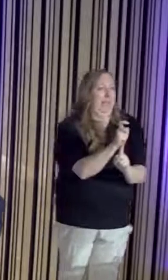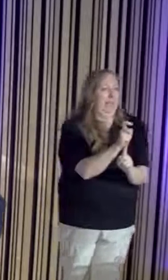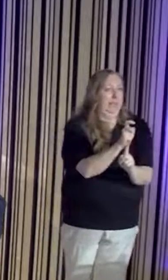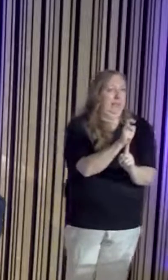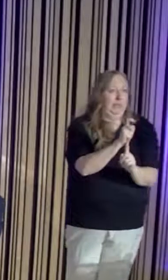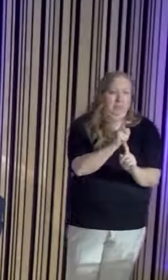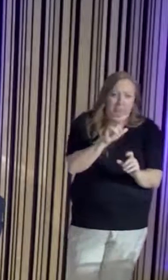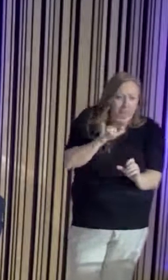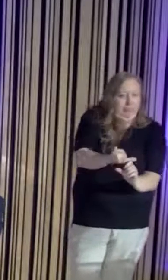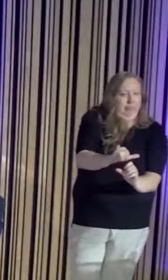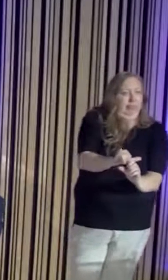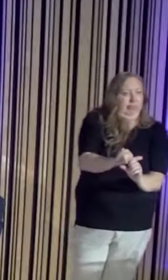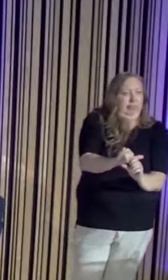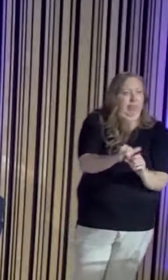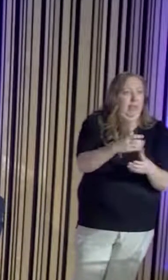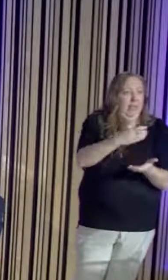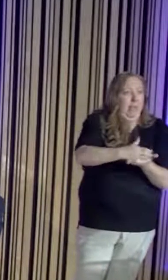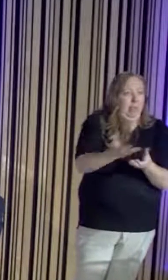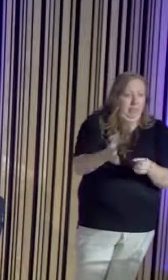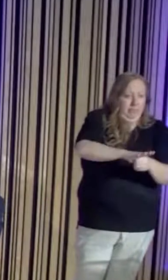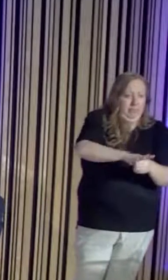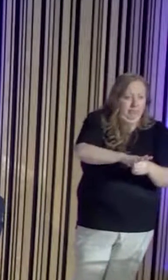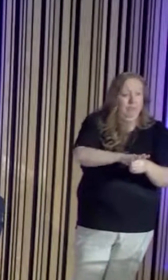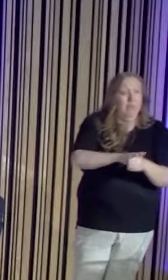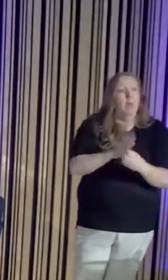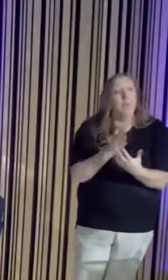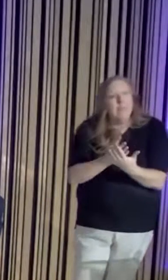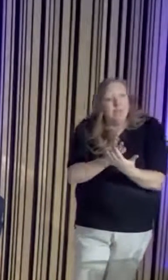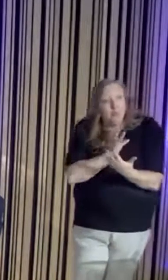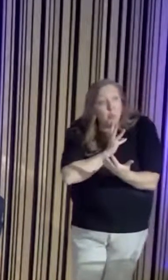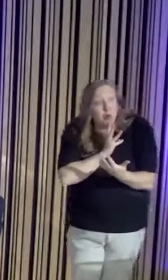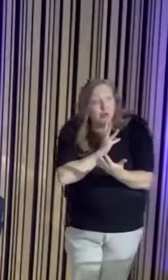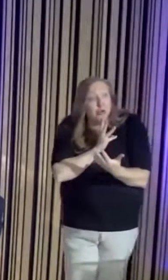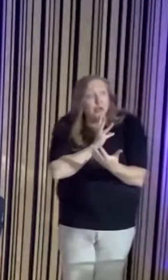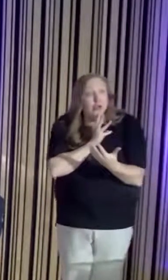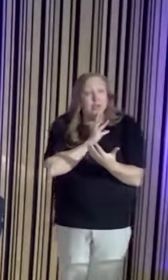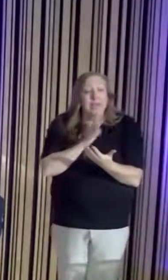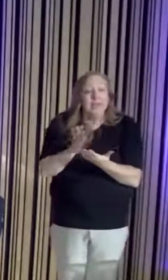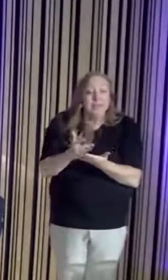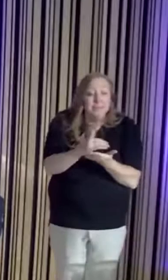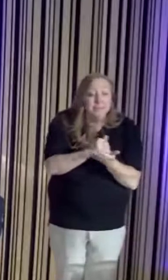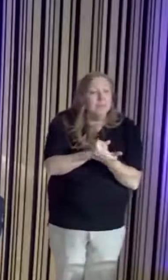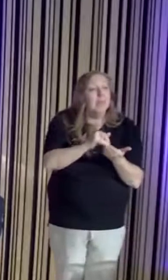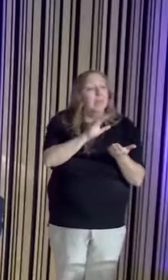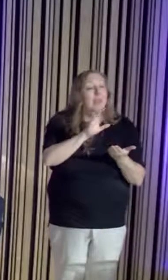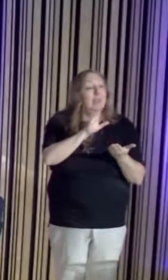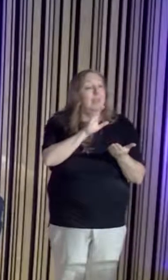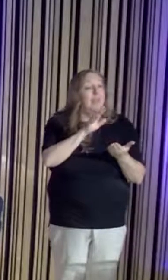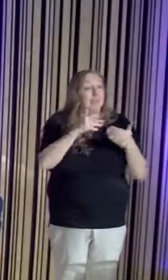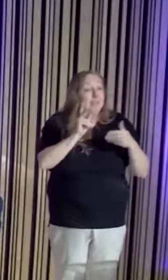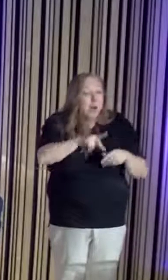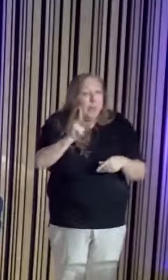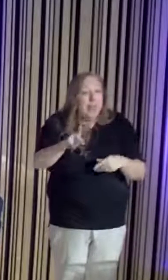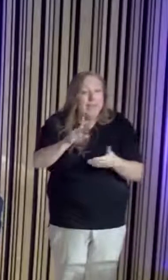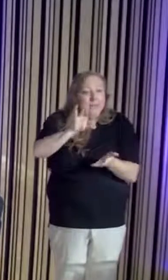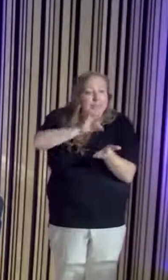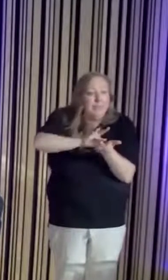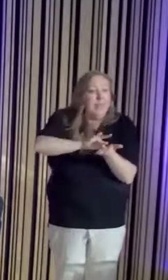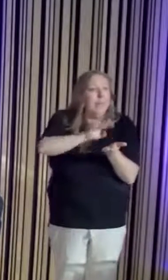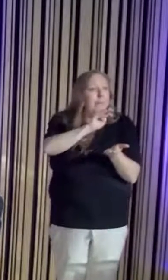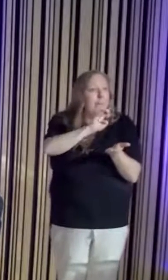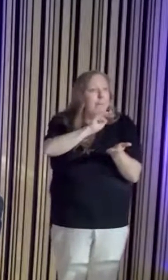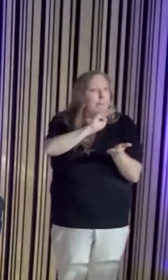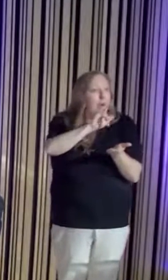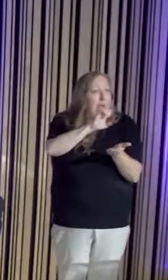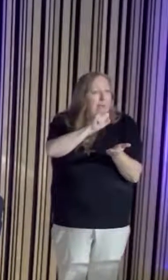take water back, huh? We filter. Yeah, we filter the water, get the organisms onto membranes, and then fix those membranes with